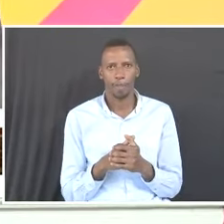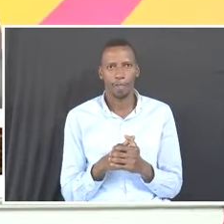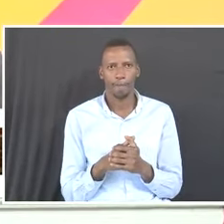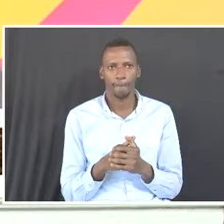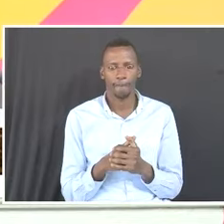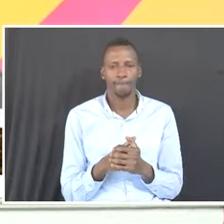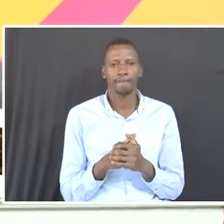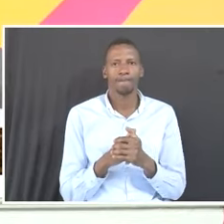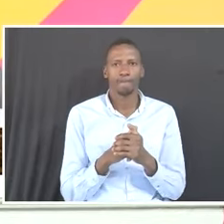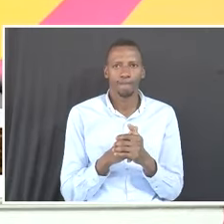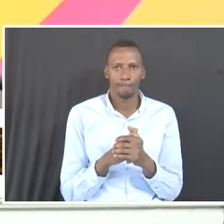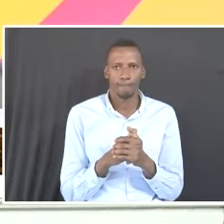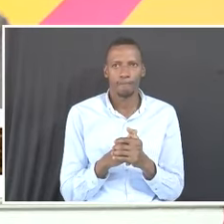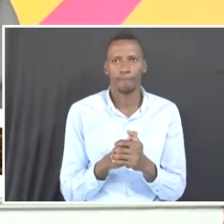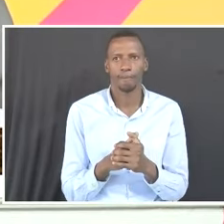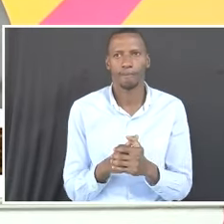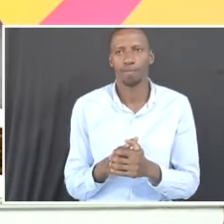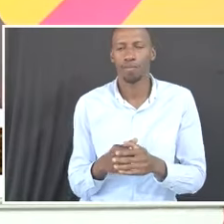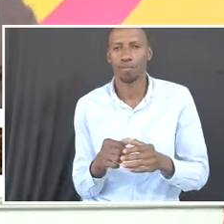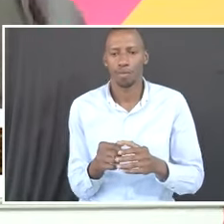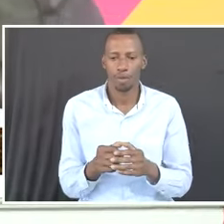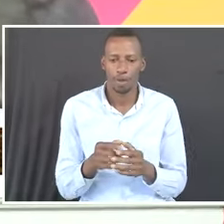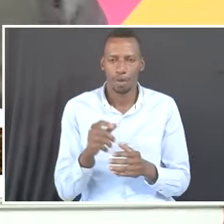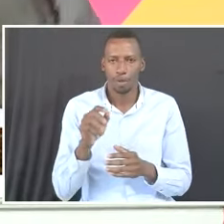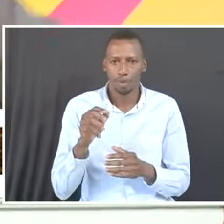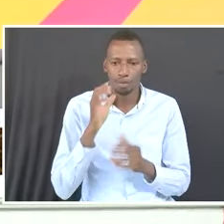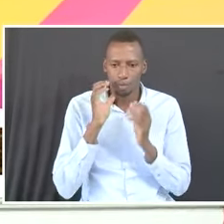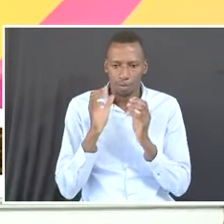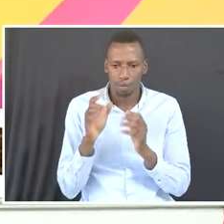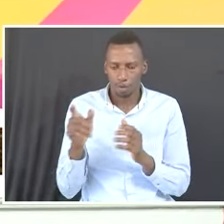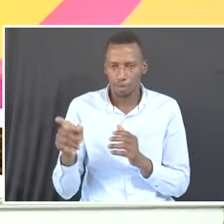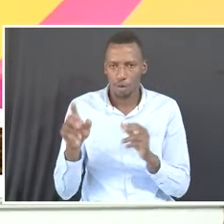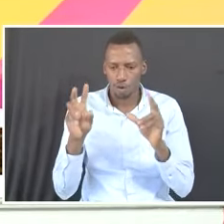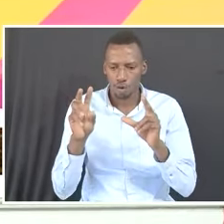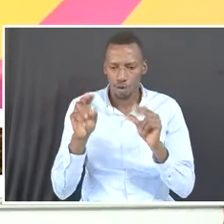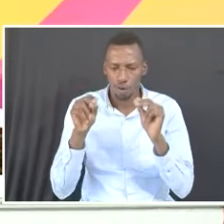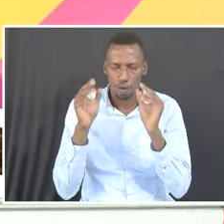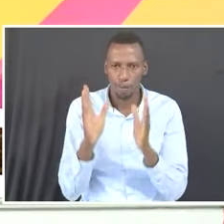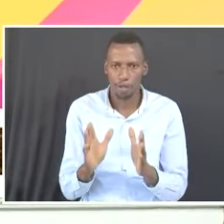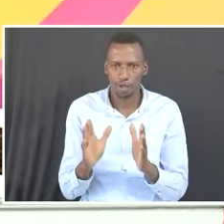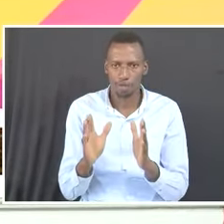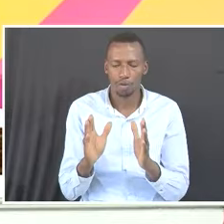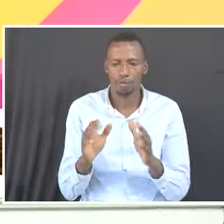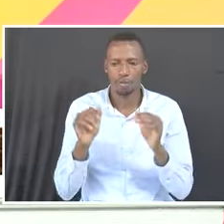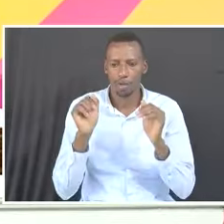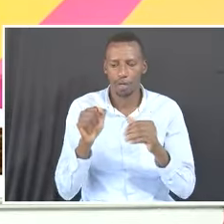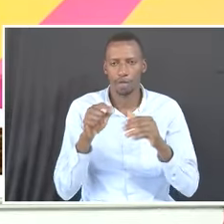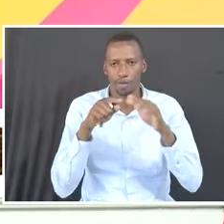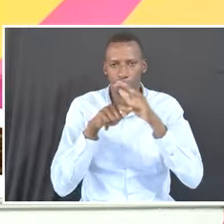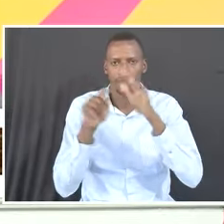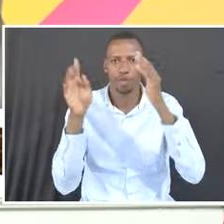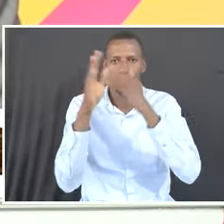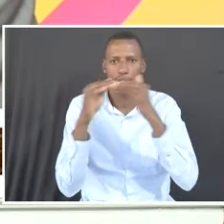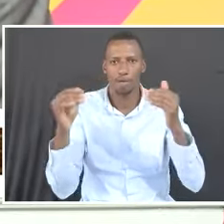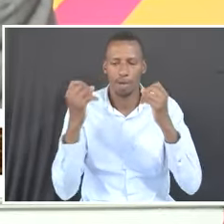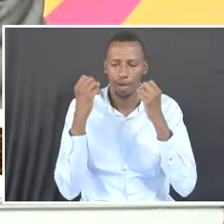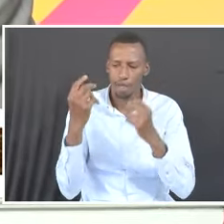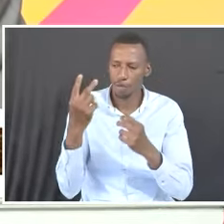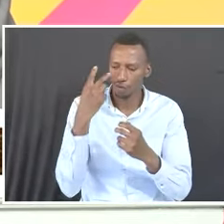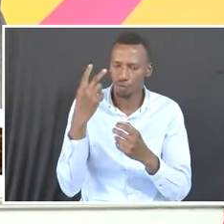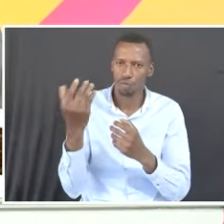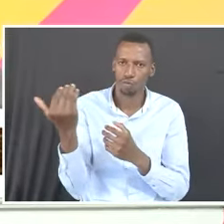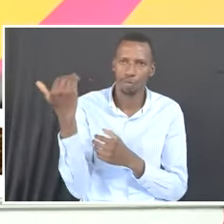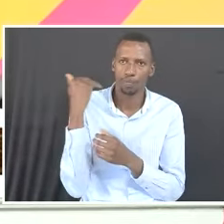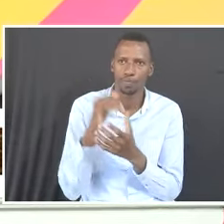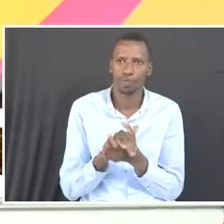having put his hand to the plow and looking back, is fit for the kingdom. The spirit of prophet says, when Elisha was